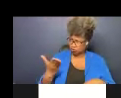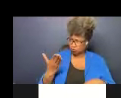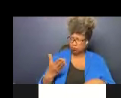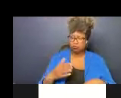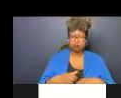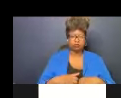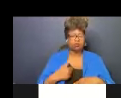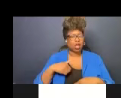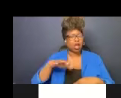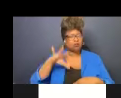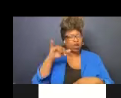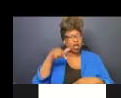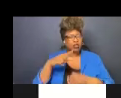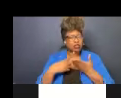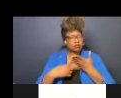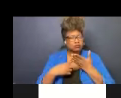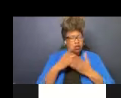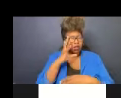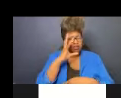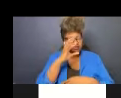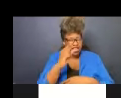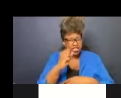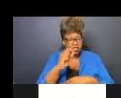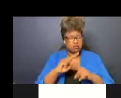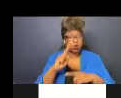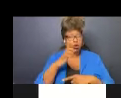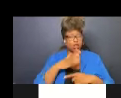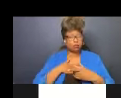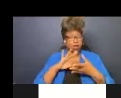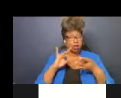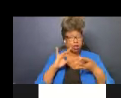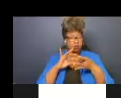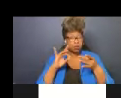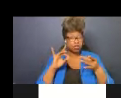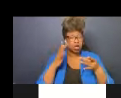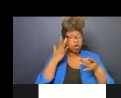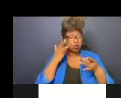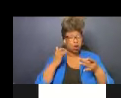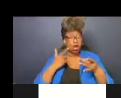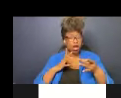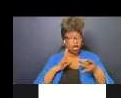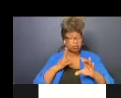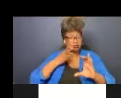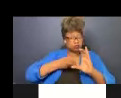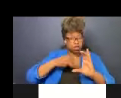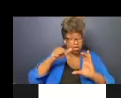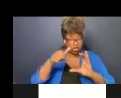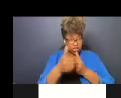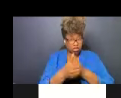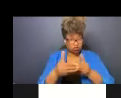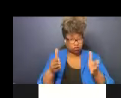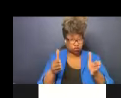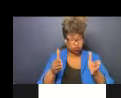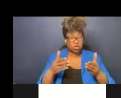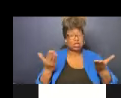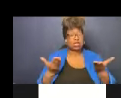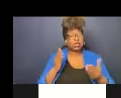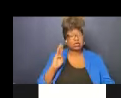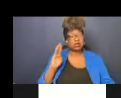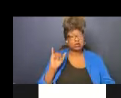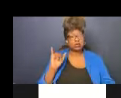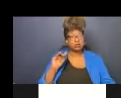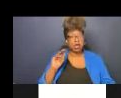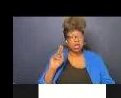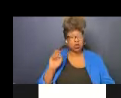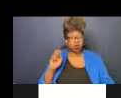this fascinating, but I think one of my comments and why I chose to jump into this room is because in Bayonne, one of the things that we